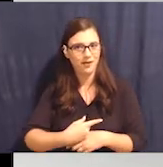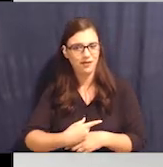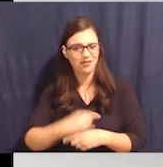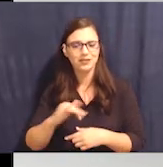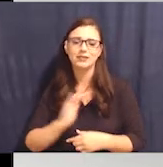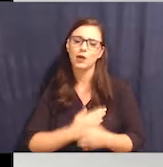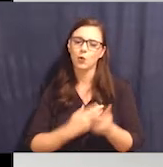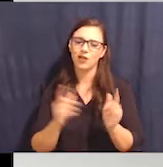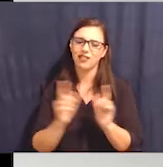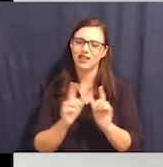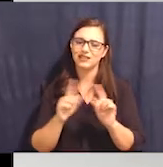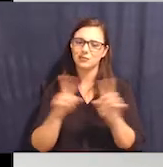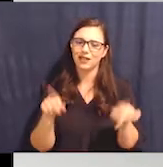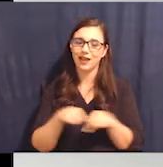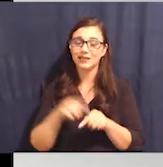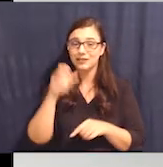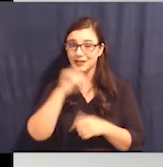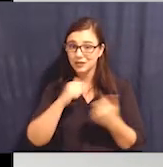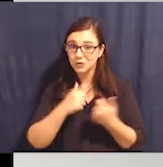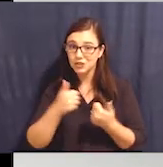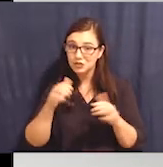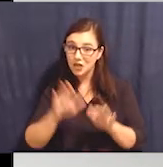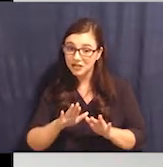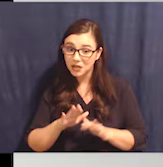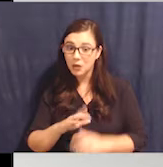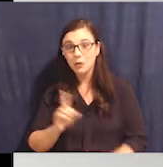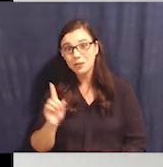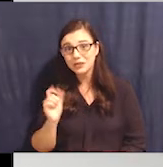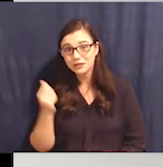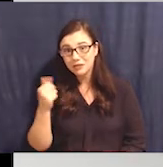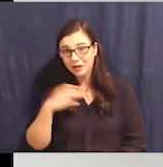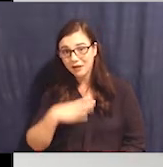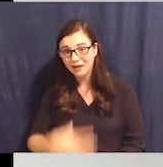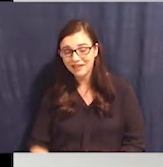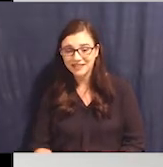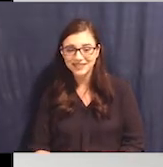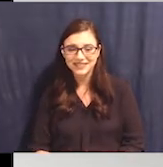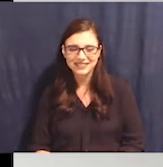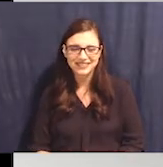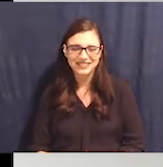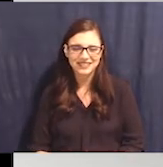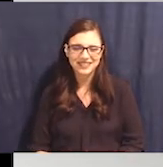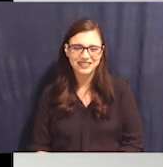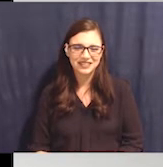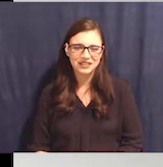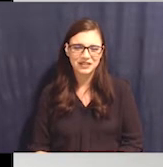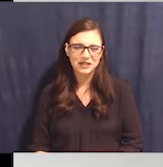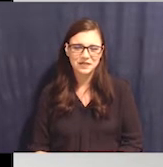And those are our license plates. Guess which one is awesome? This guy.